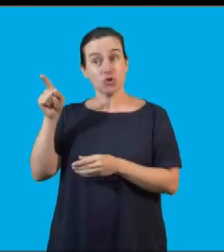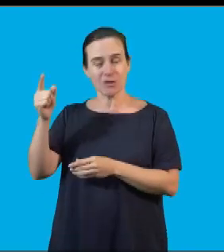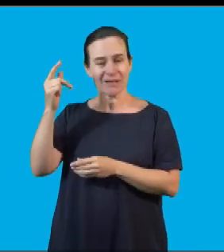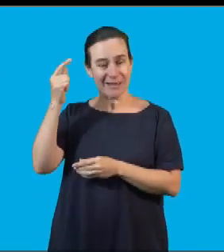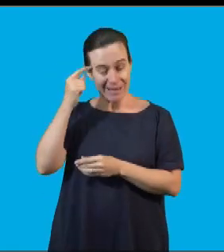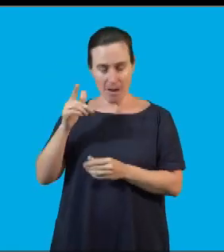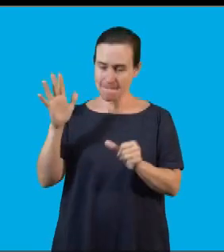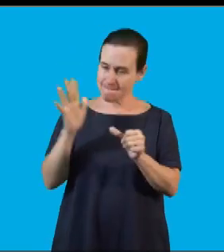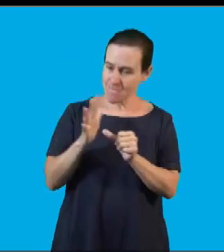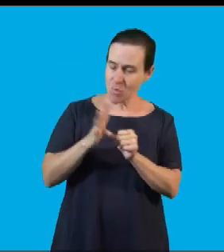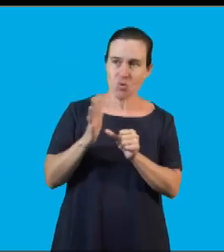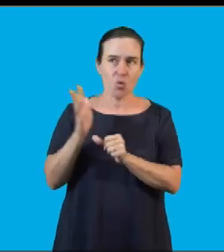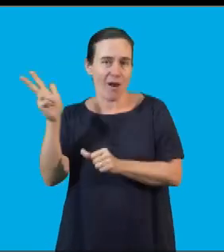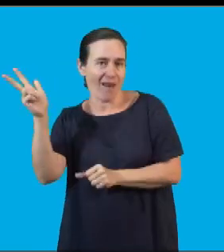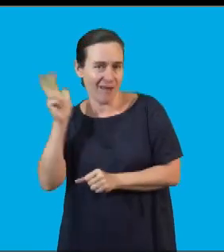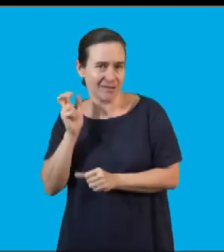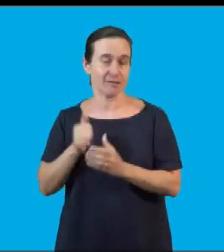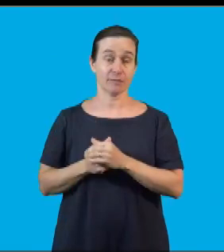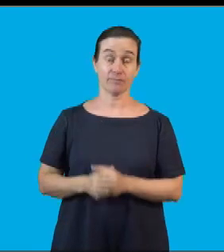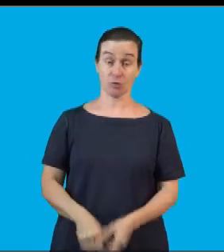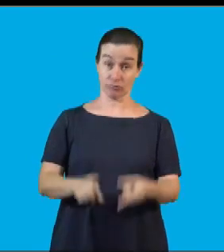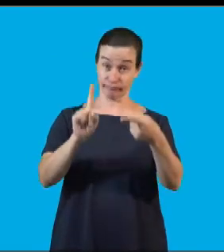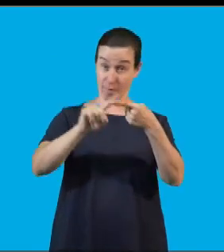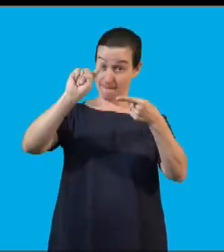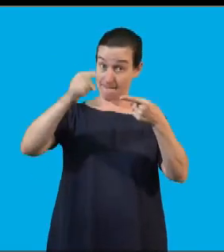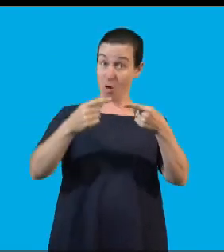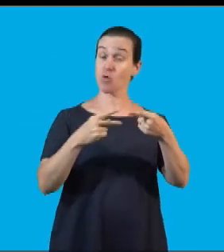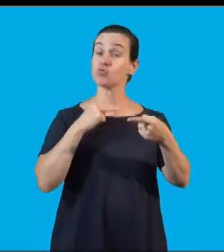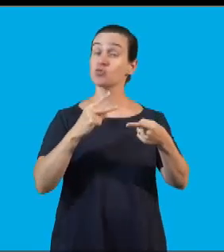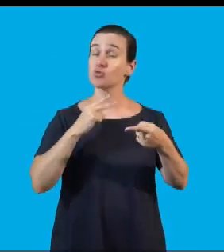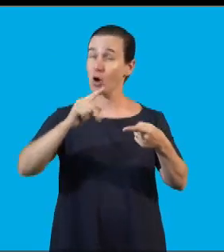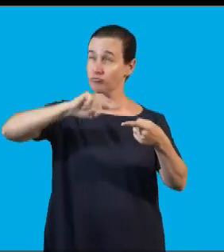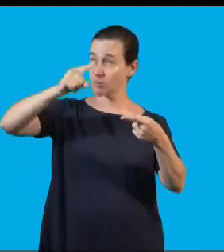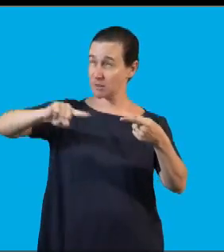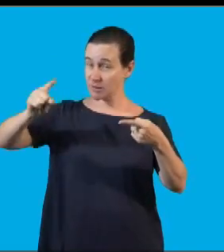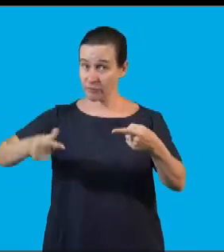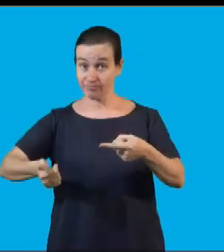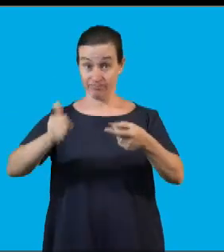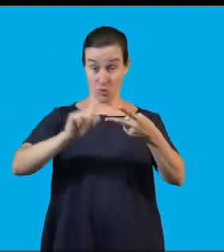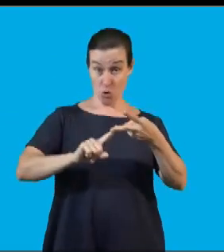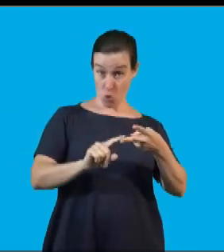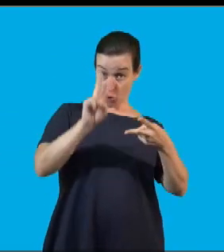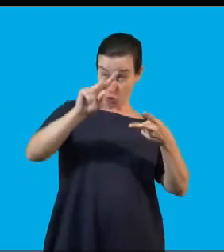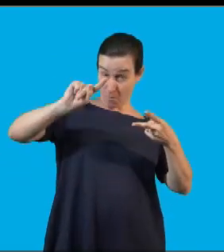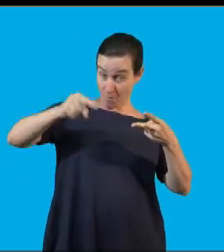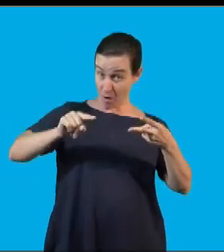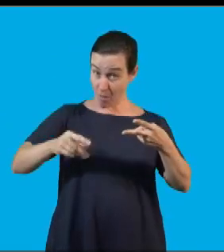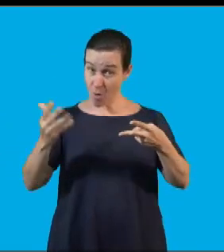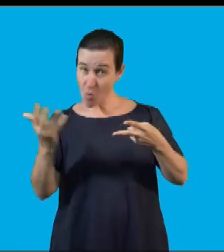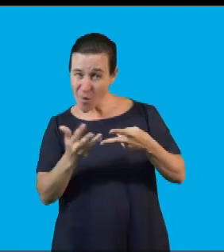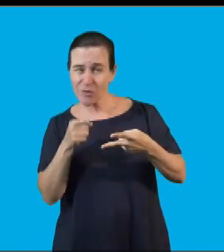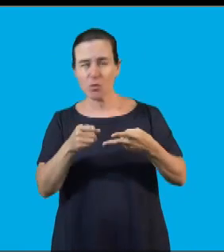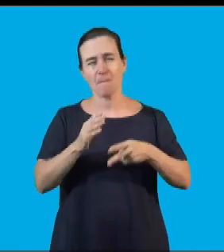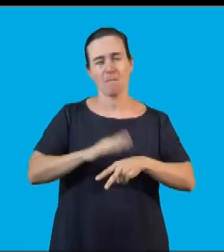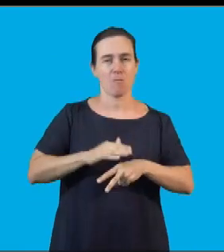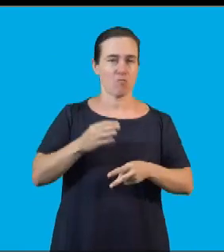of the benefits of reading. So 1 mark for the tone question here, and you would get 2 marks Also,